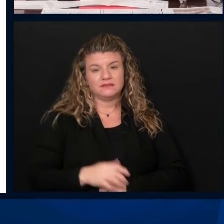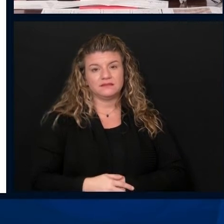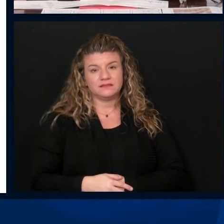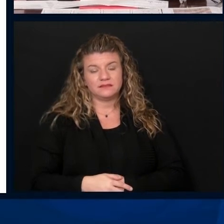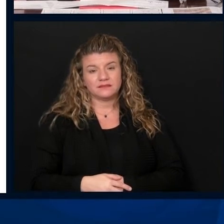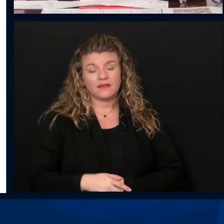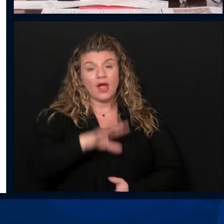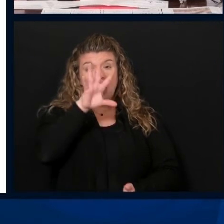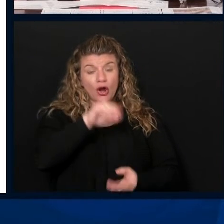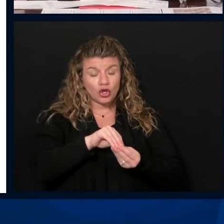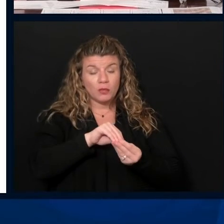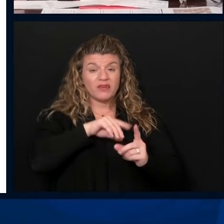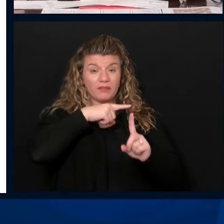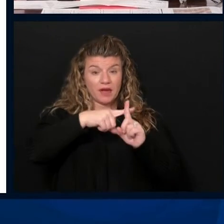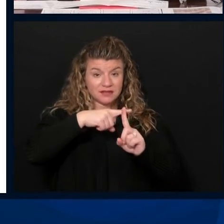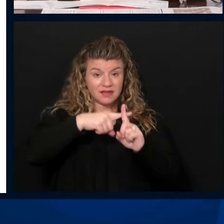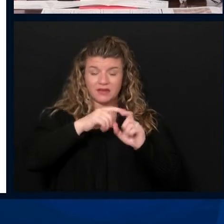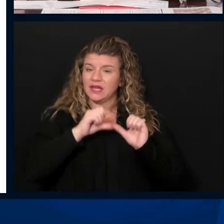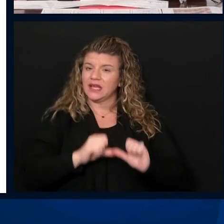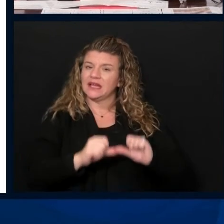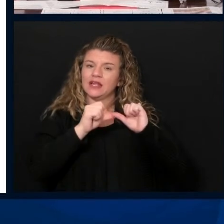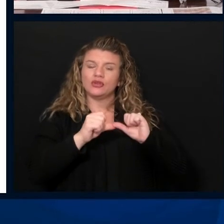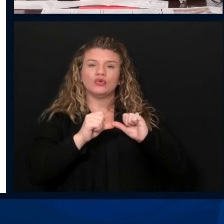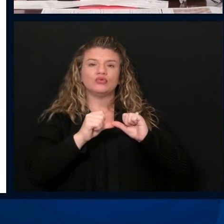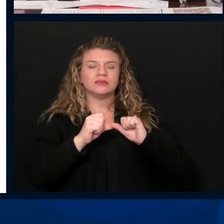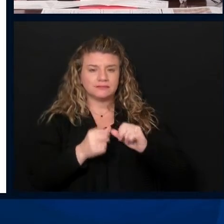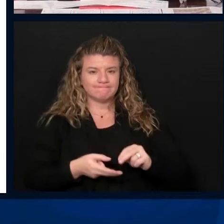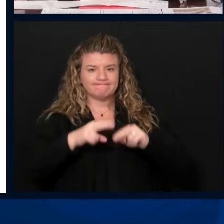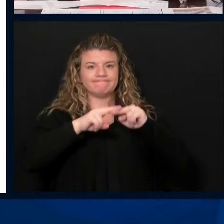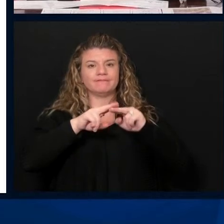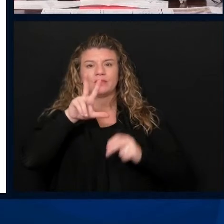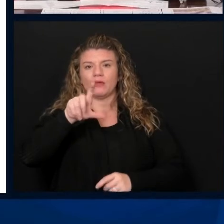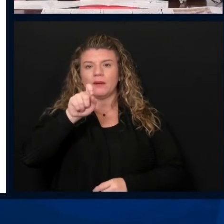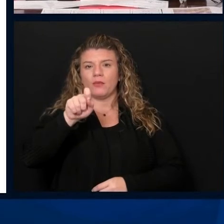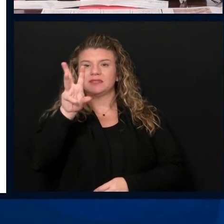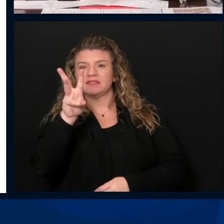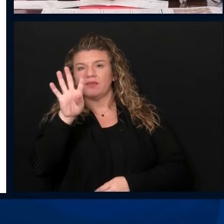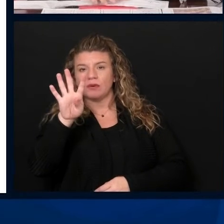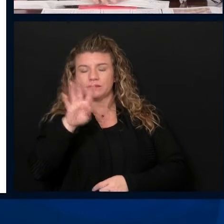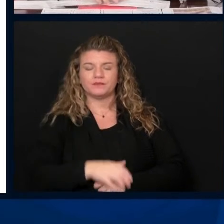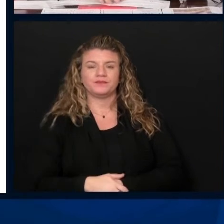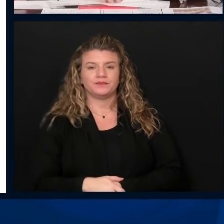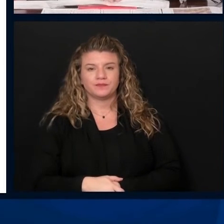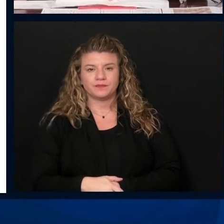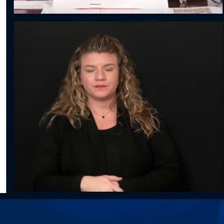Our cumulative positive, it continues to grow at 3.64.